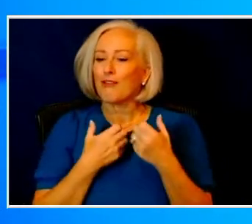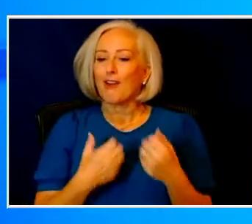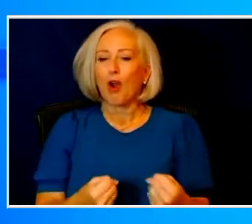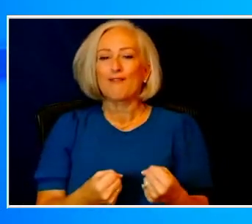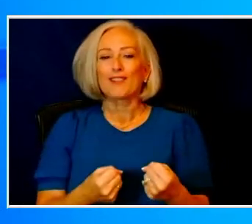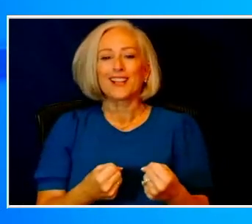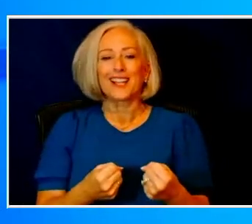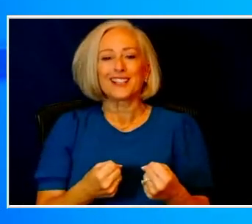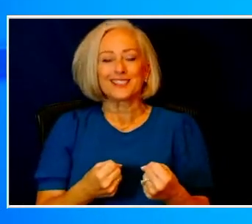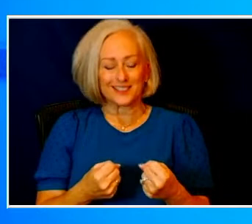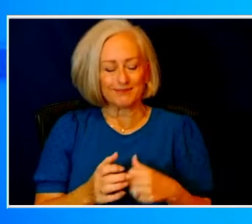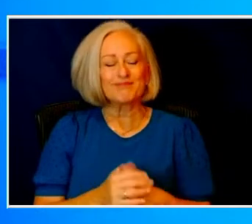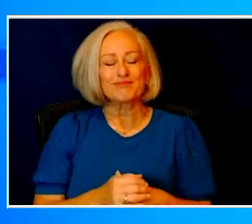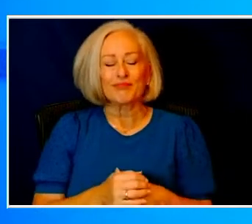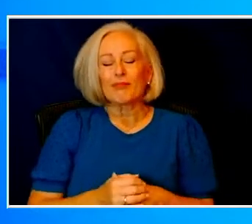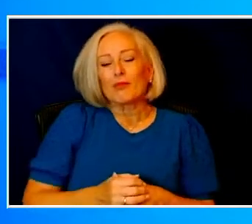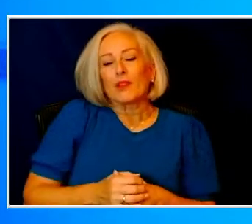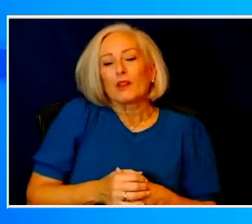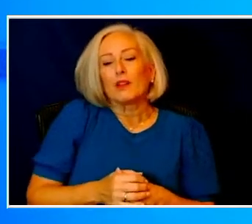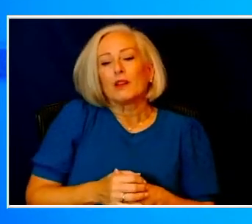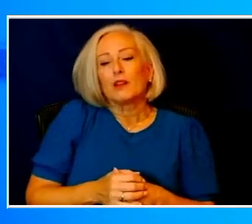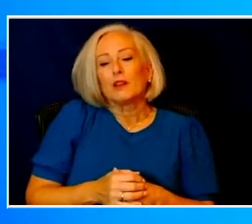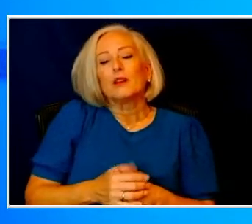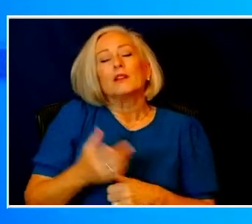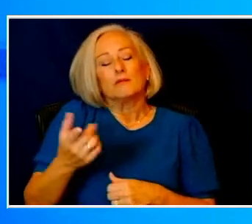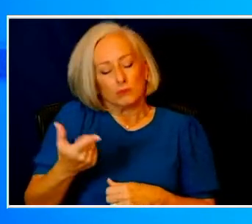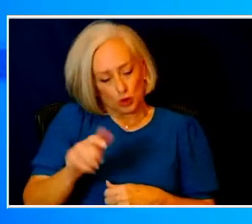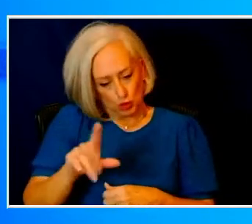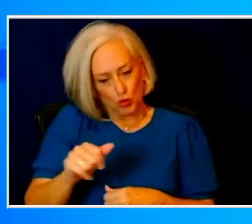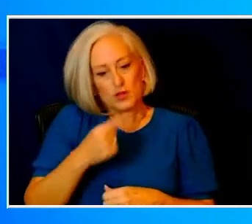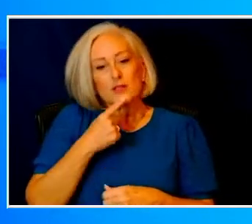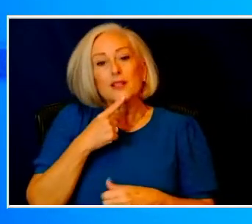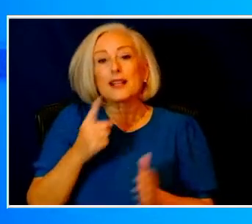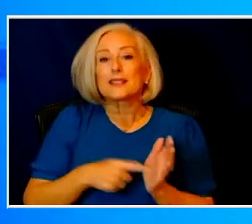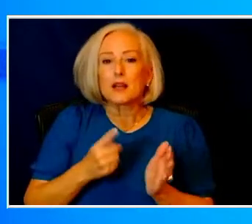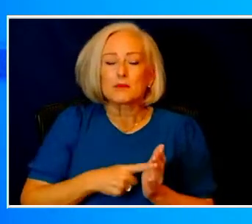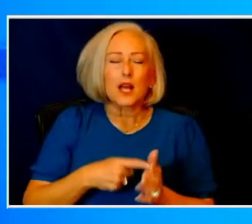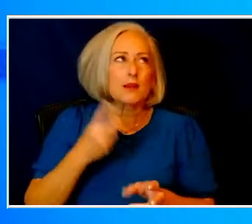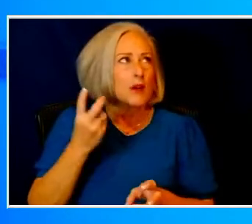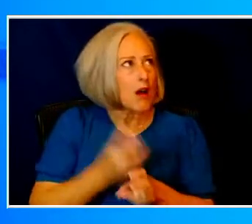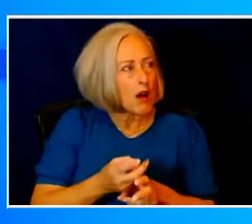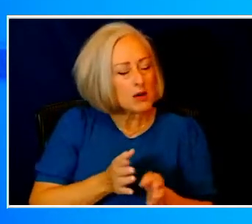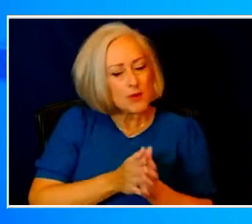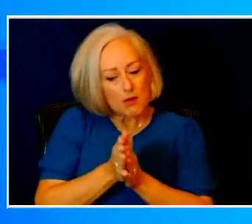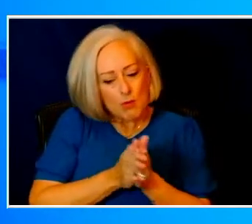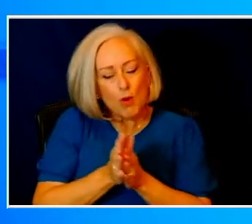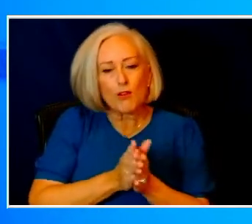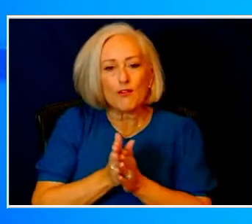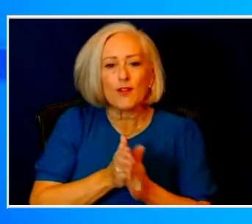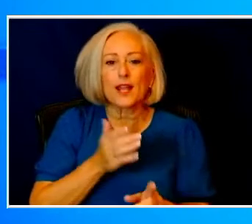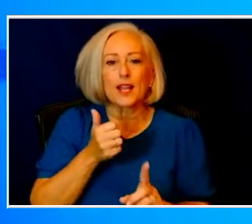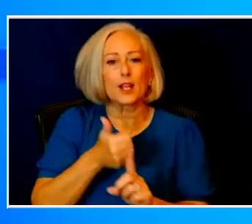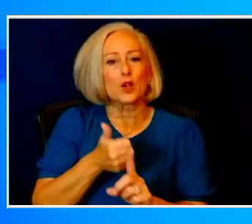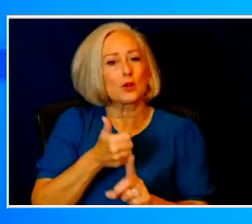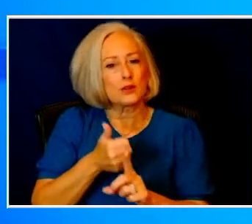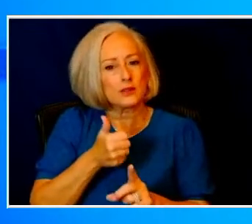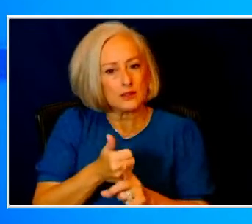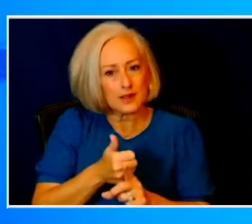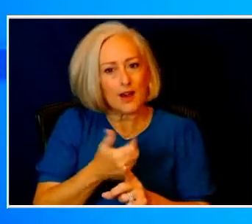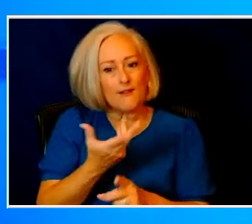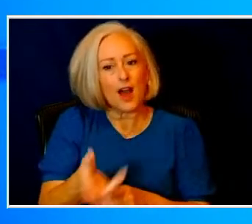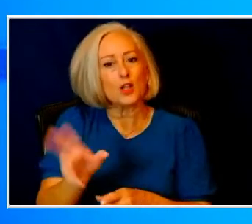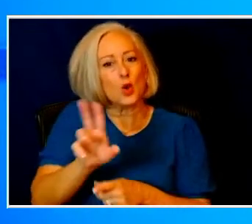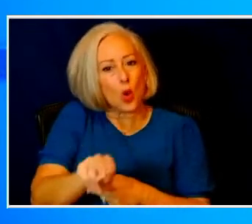then, like Georgia said, sometimes it's difficult to maintain motivation on your own. So we use different behavioral theories to support that, where sometimes